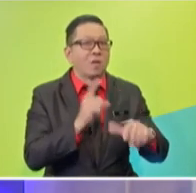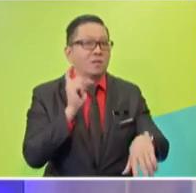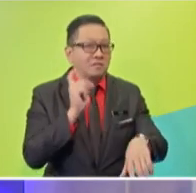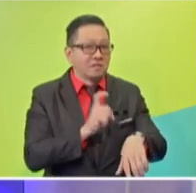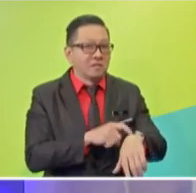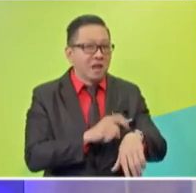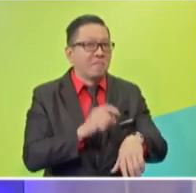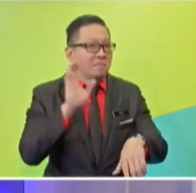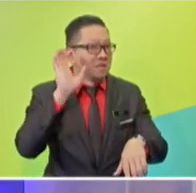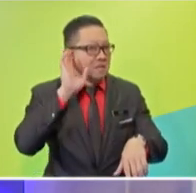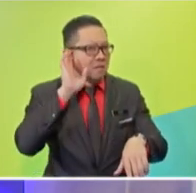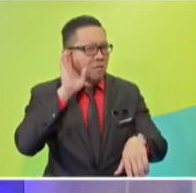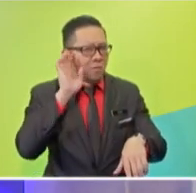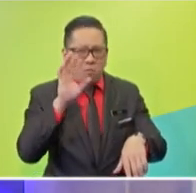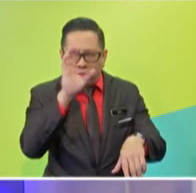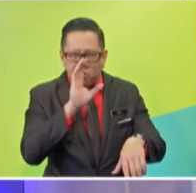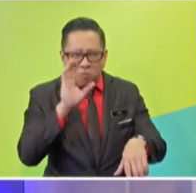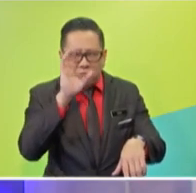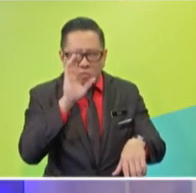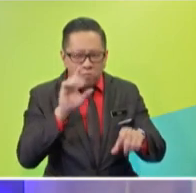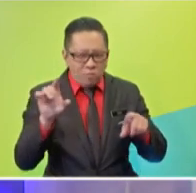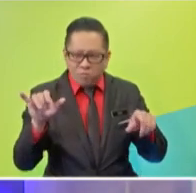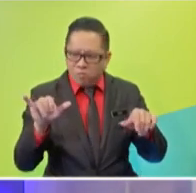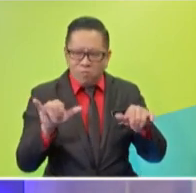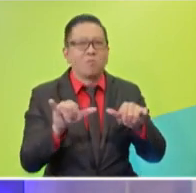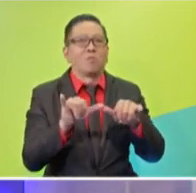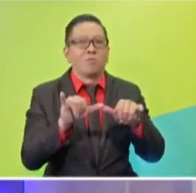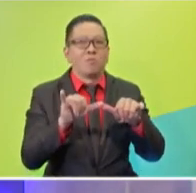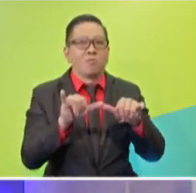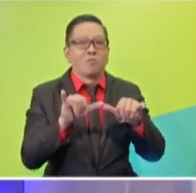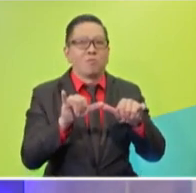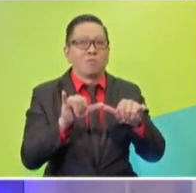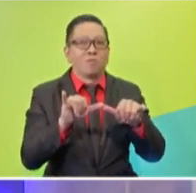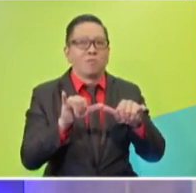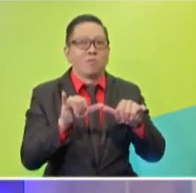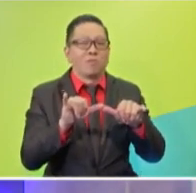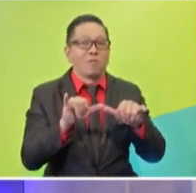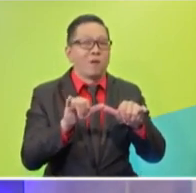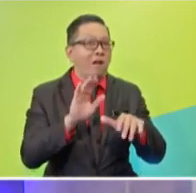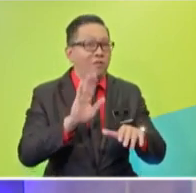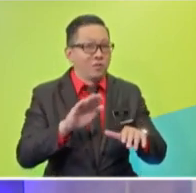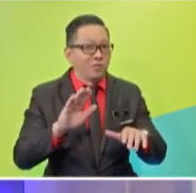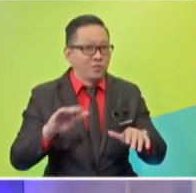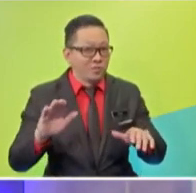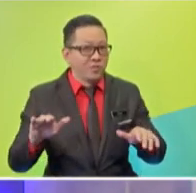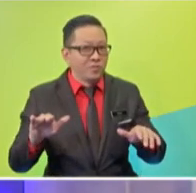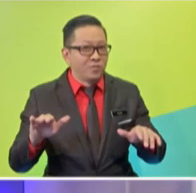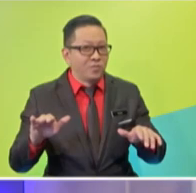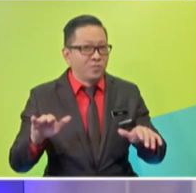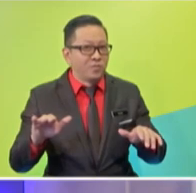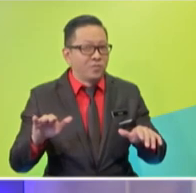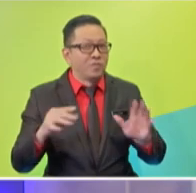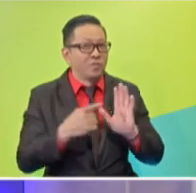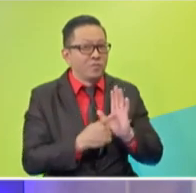know which keywords you need to look for. Mm-hmm. Okay, so students in the Google Meet, can you please show me your